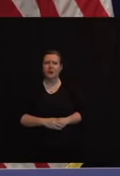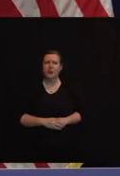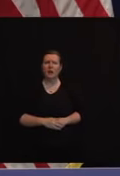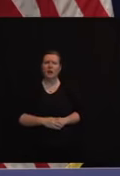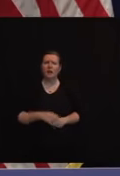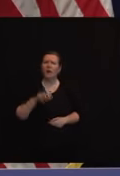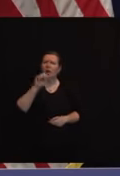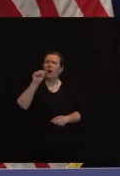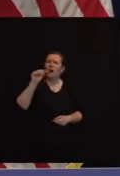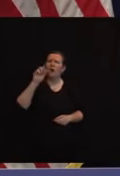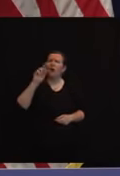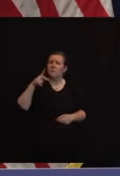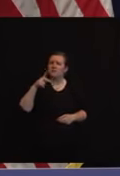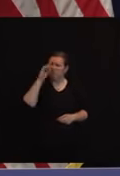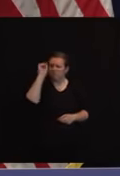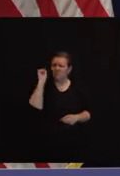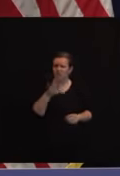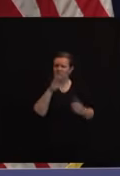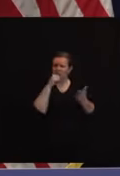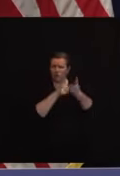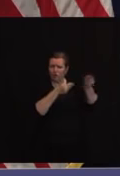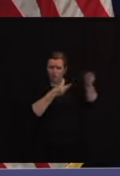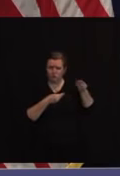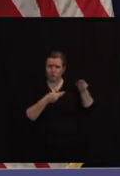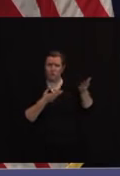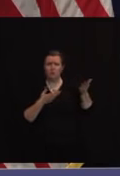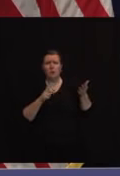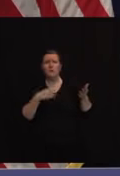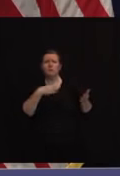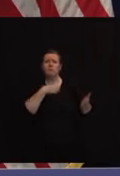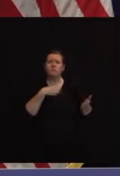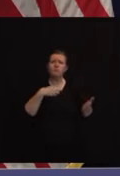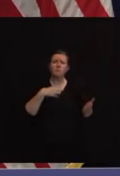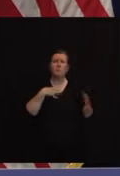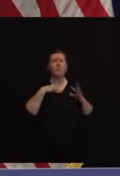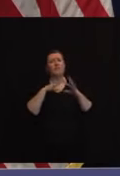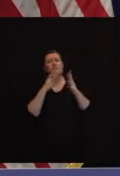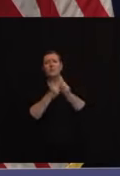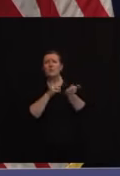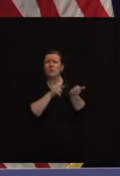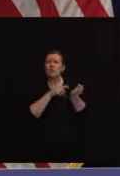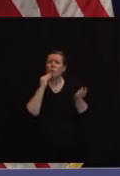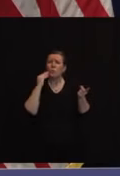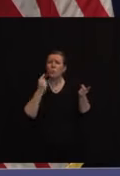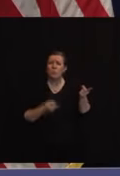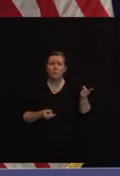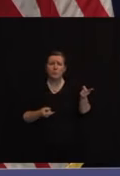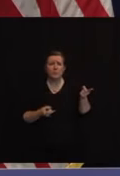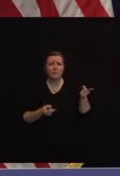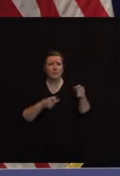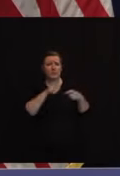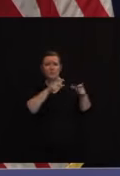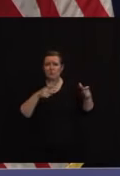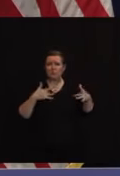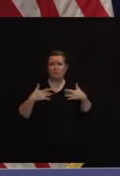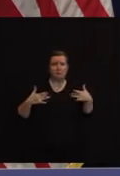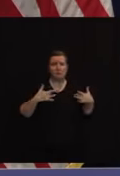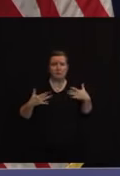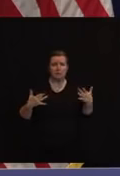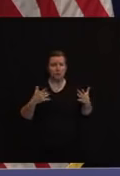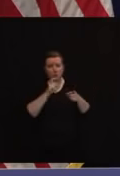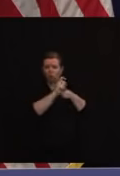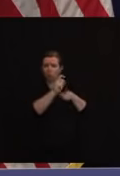regarding family members who have members in some of these nursing homes, and they're concerned about not being able to get in contact with those nursing homes